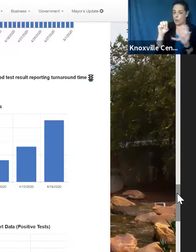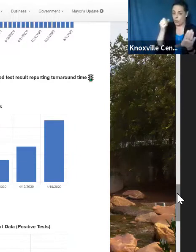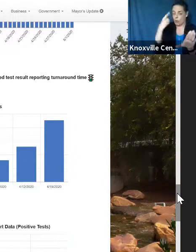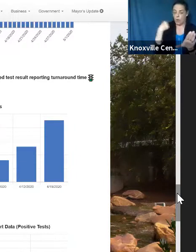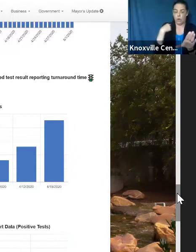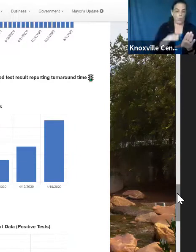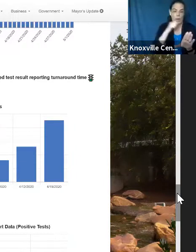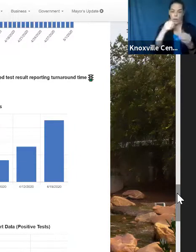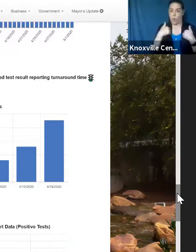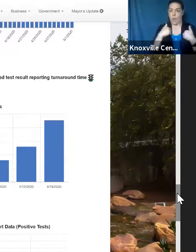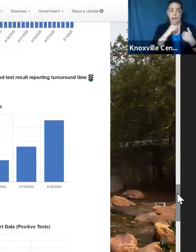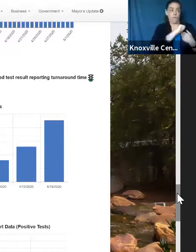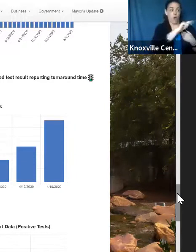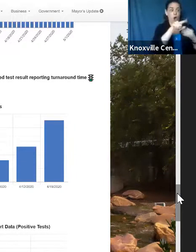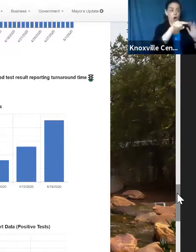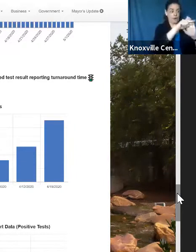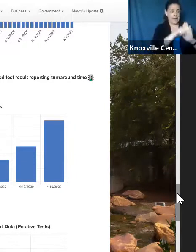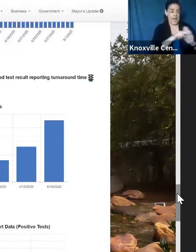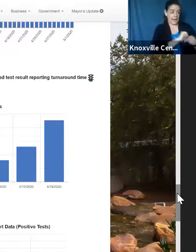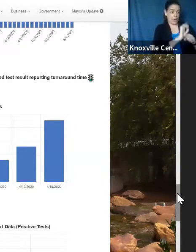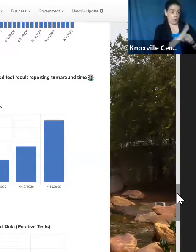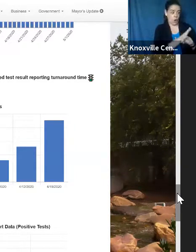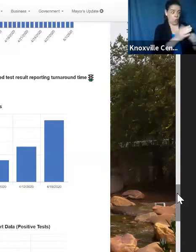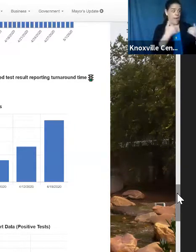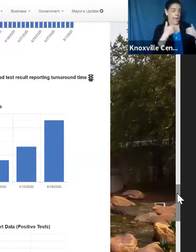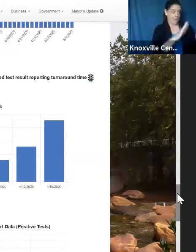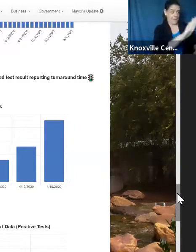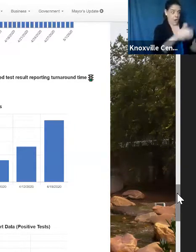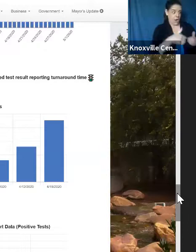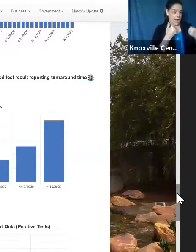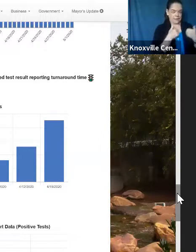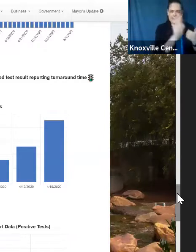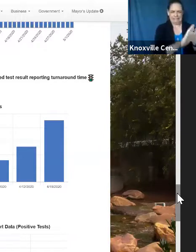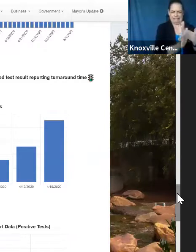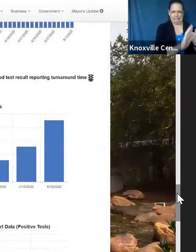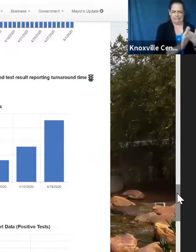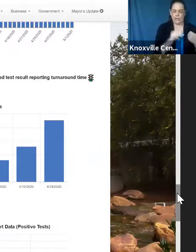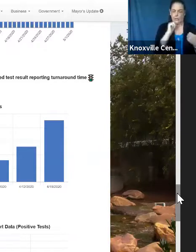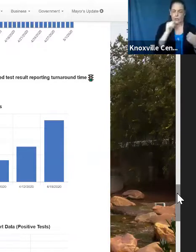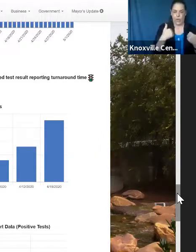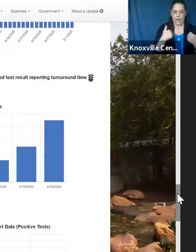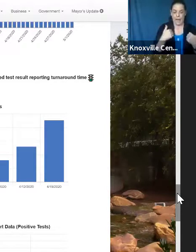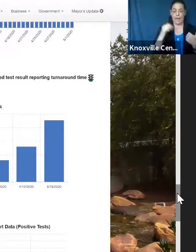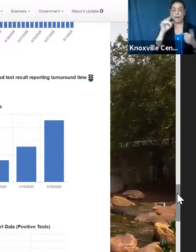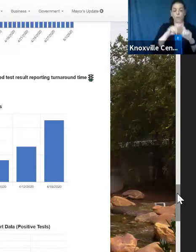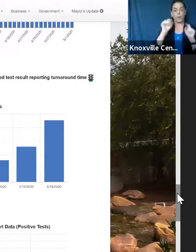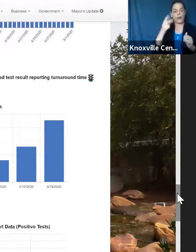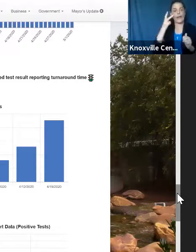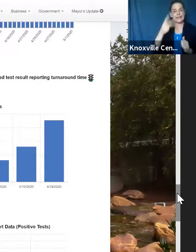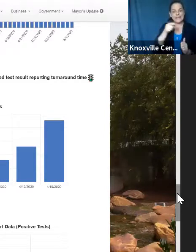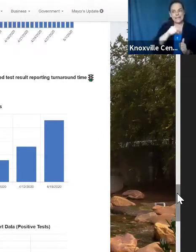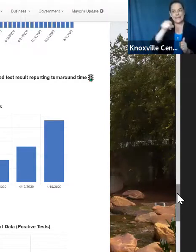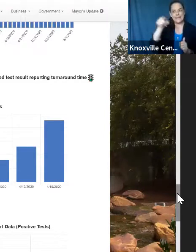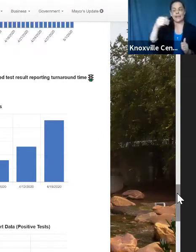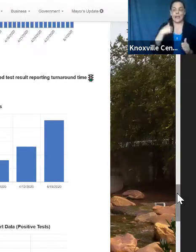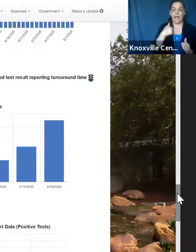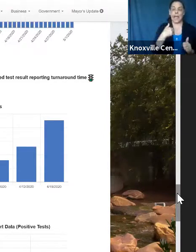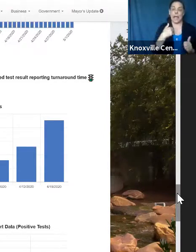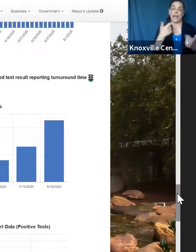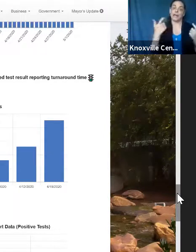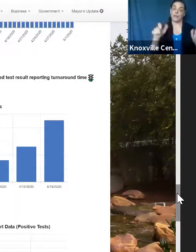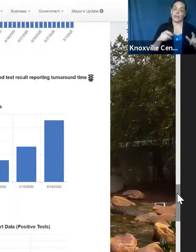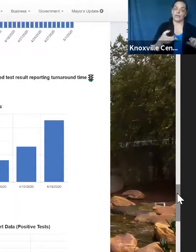for all of the negative tests, but these are the ones that we can see. And as you can see, we've been able to show that there has been a dramatic trend